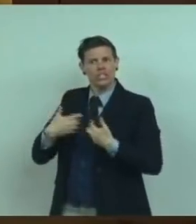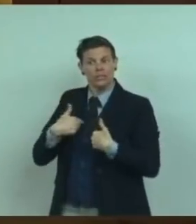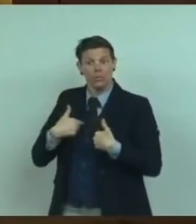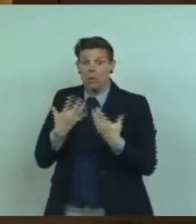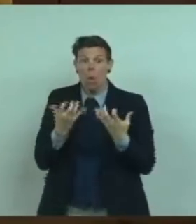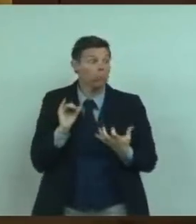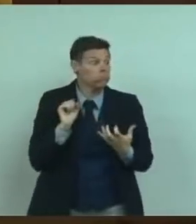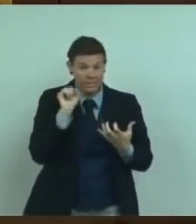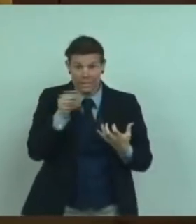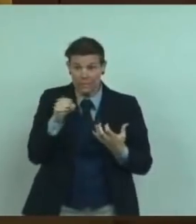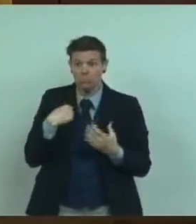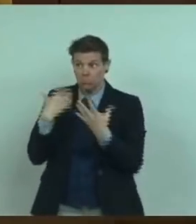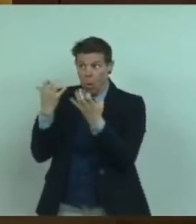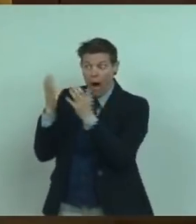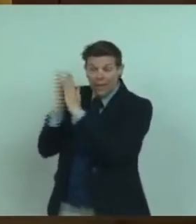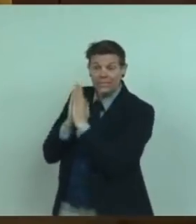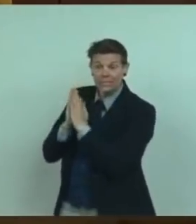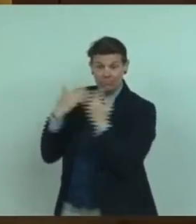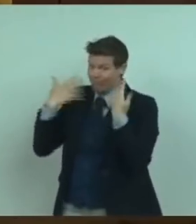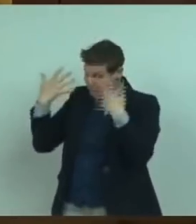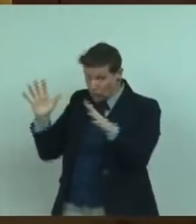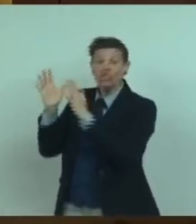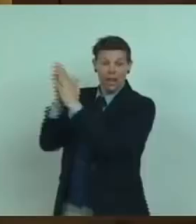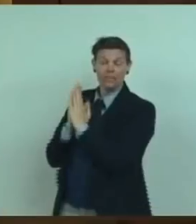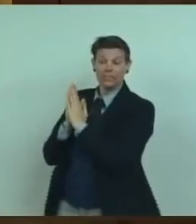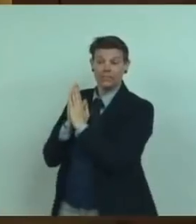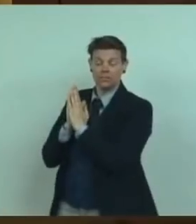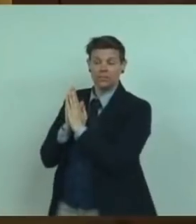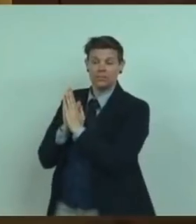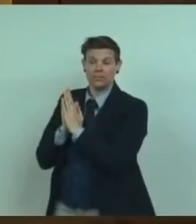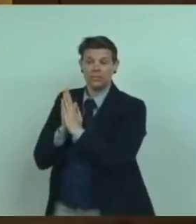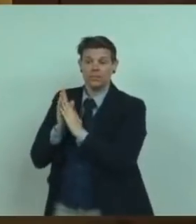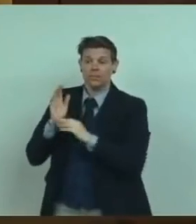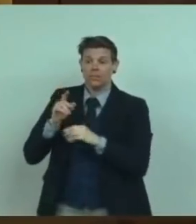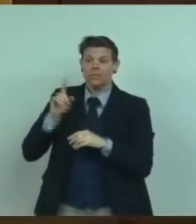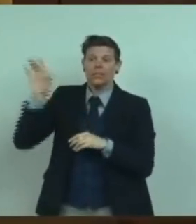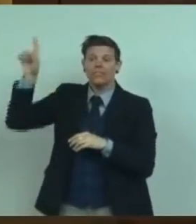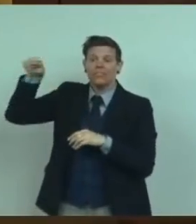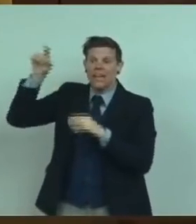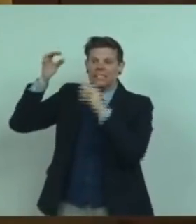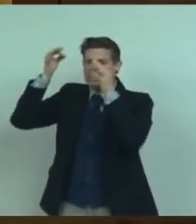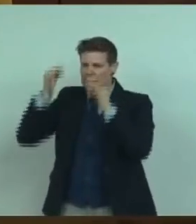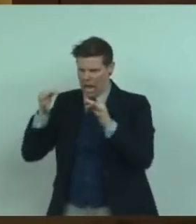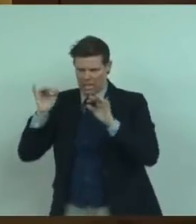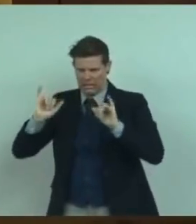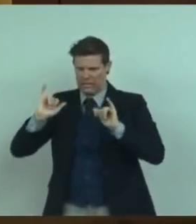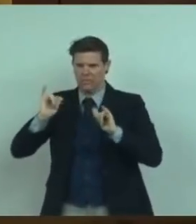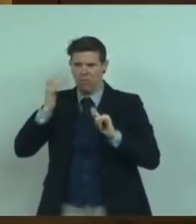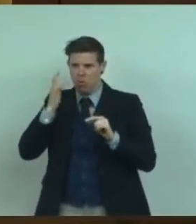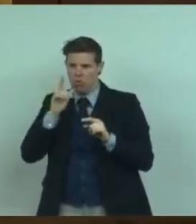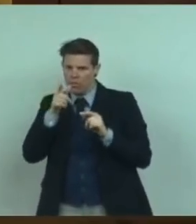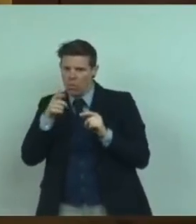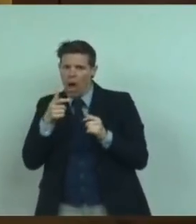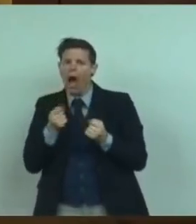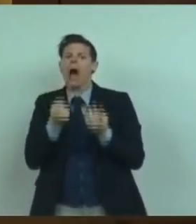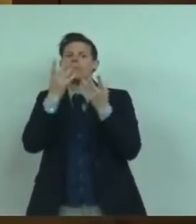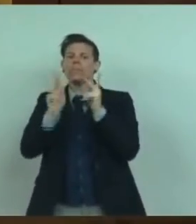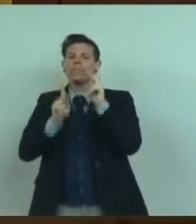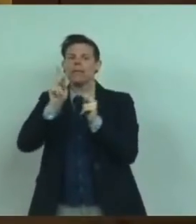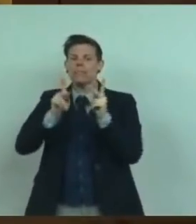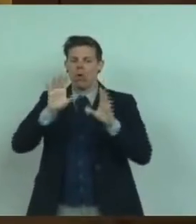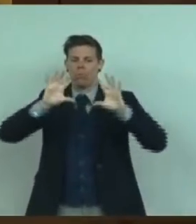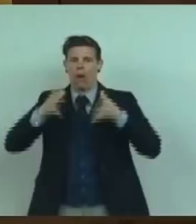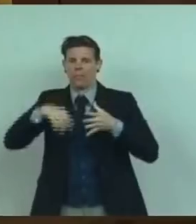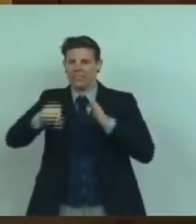their population percentage allocations to each state. We're asking for all of it. But that's why the chart that we put